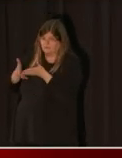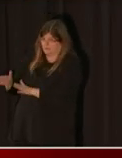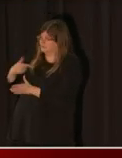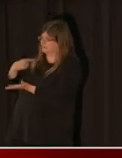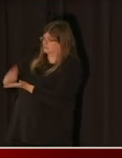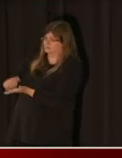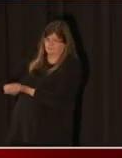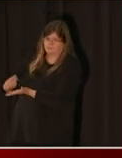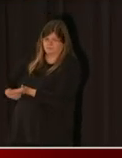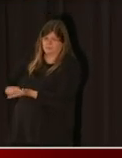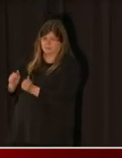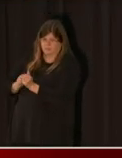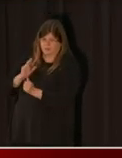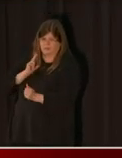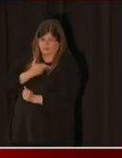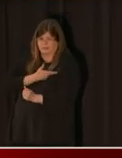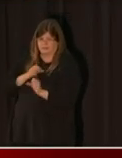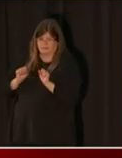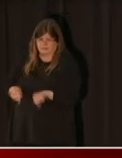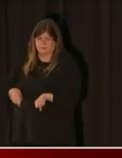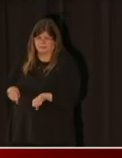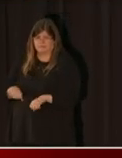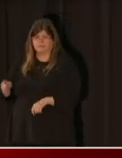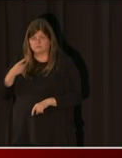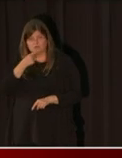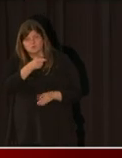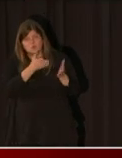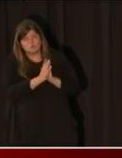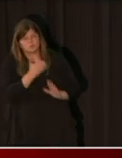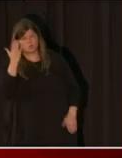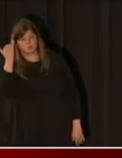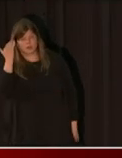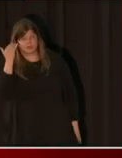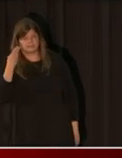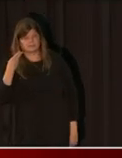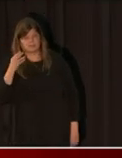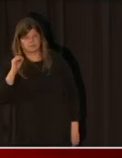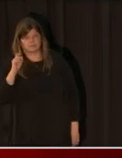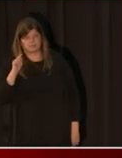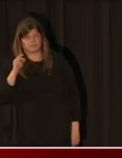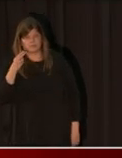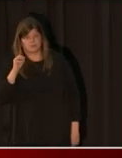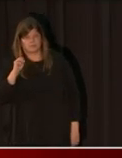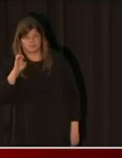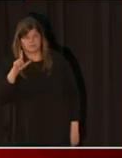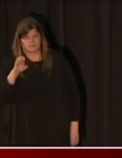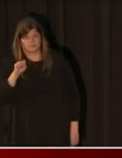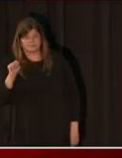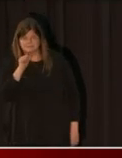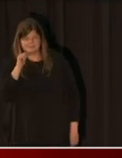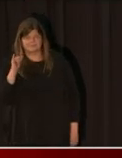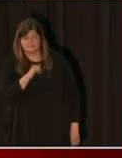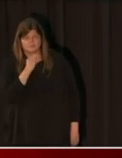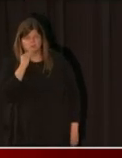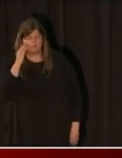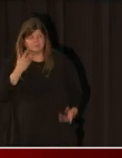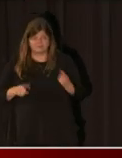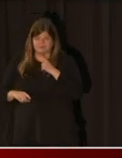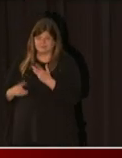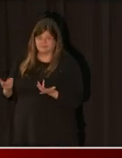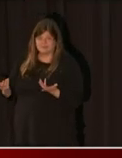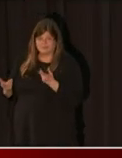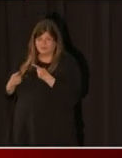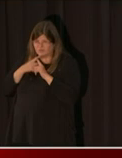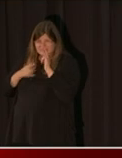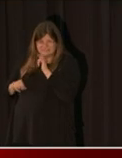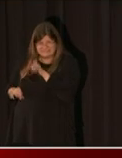can, but to ask why a homeless person and a stay-at-home, it's kind of nonsensical. No, I asked why are people allowed to